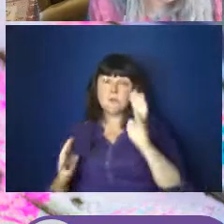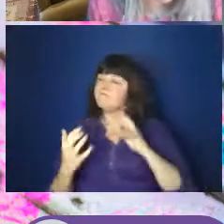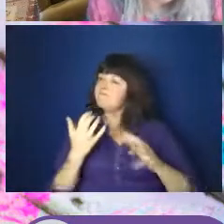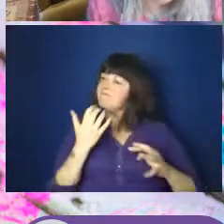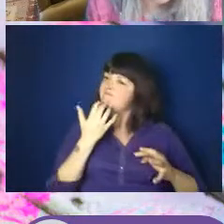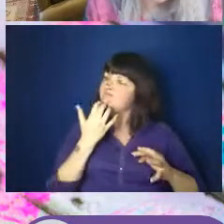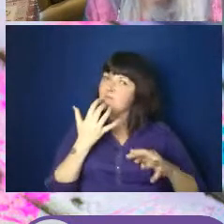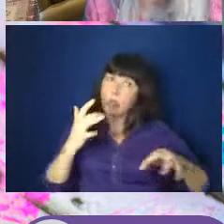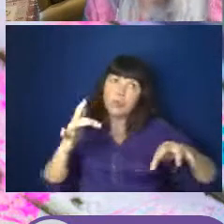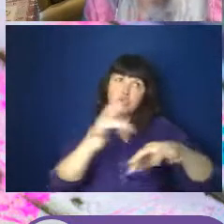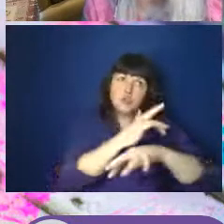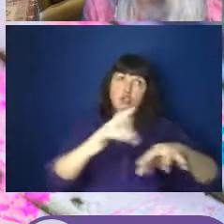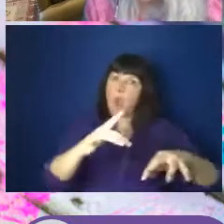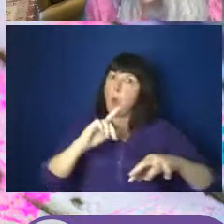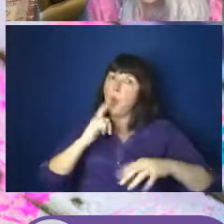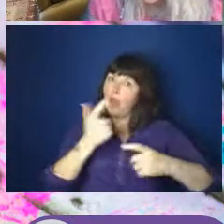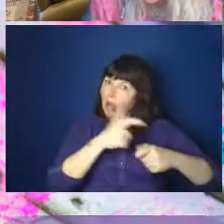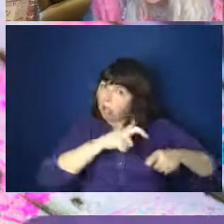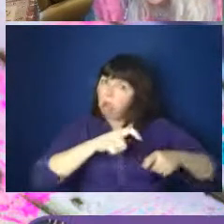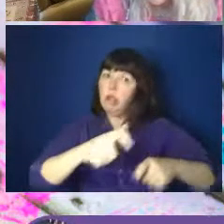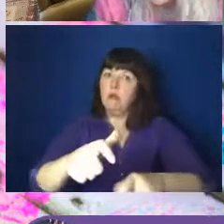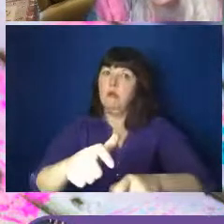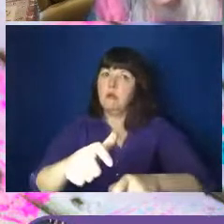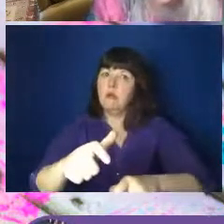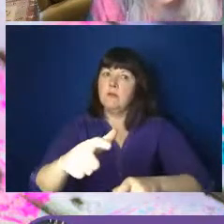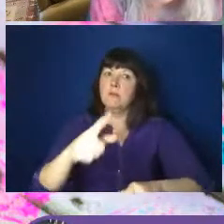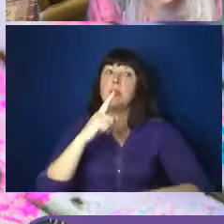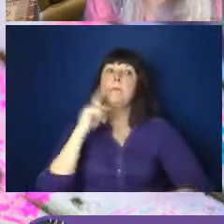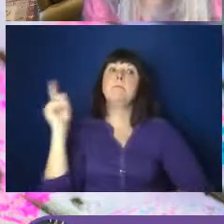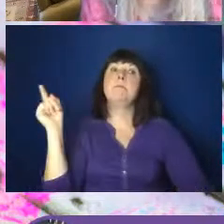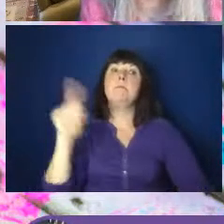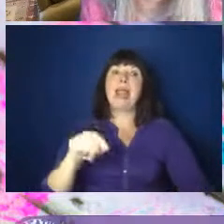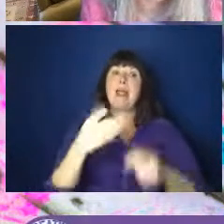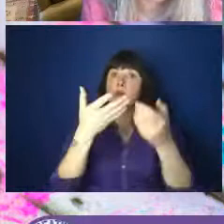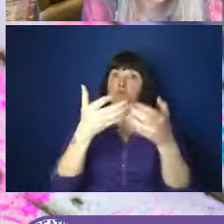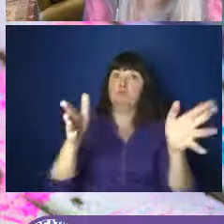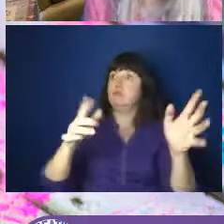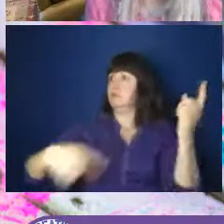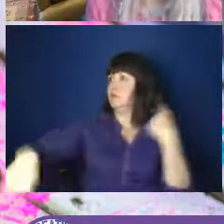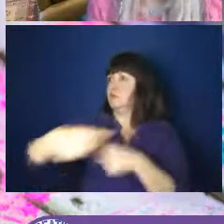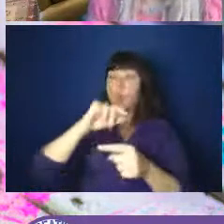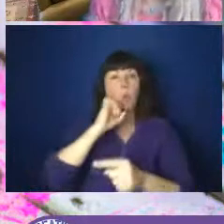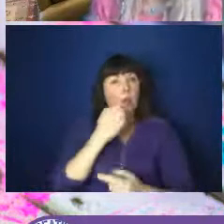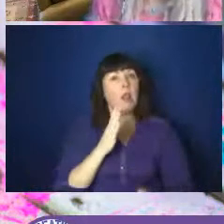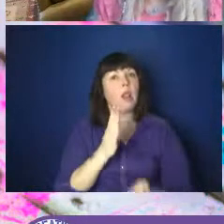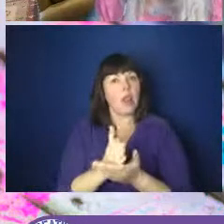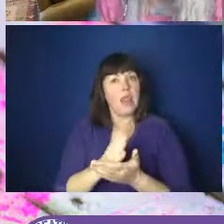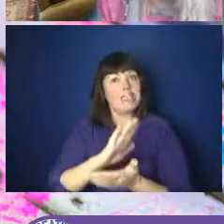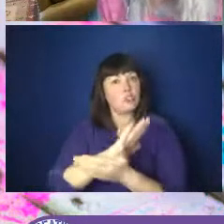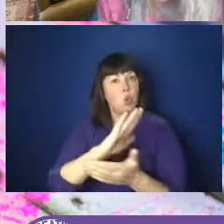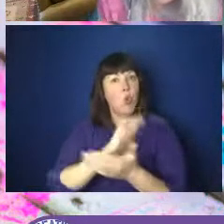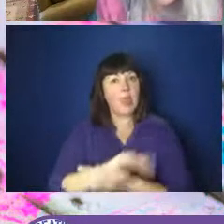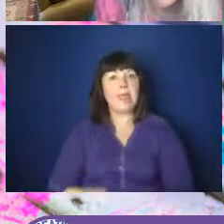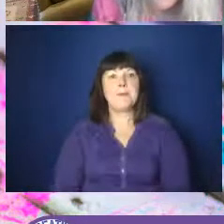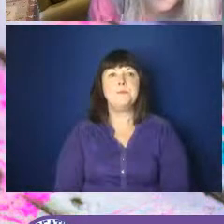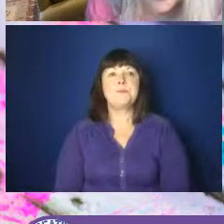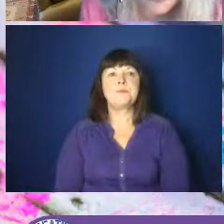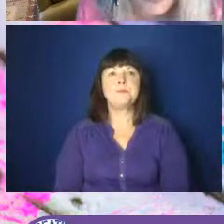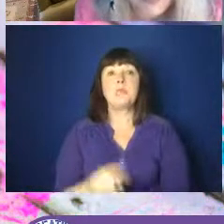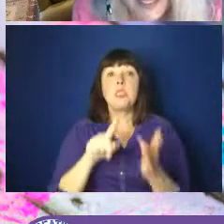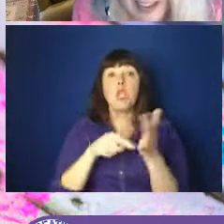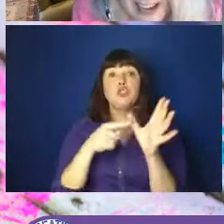it will come back and we will enjoy the theatre again, I'm sure. James says, this is